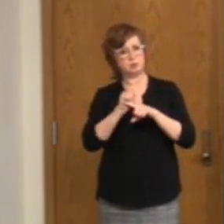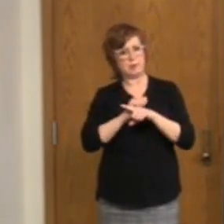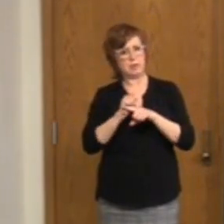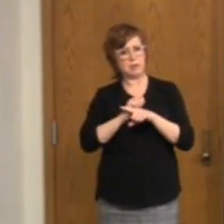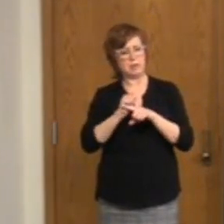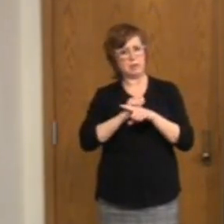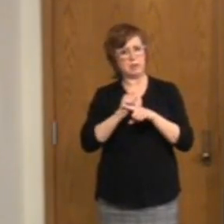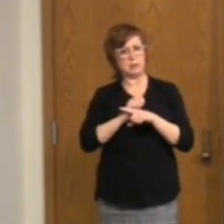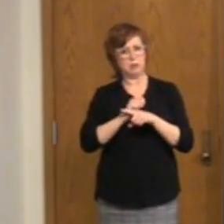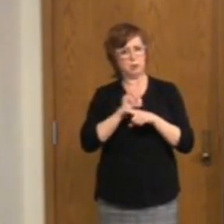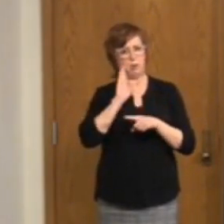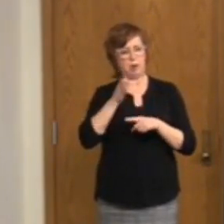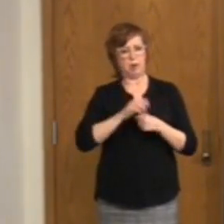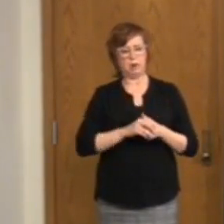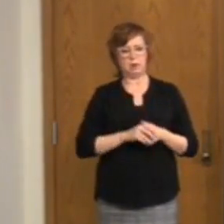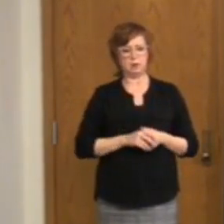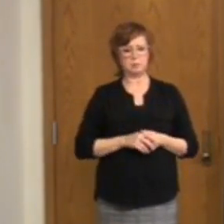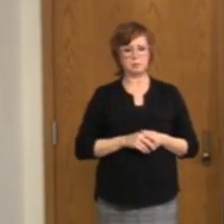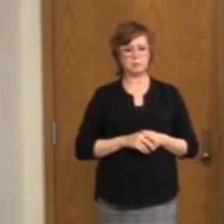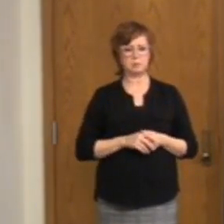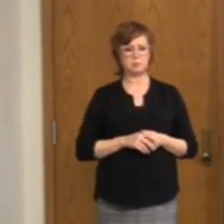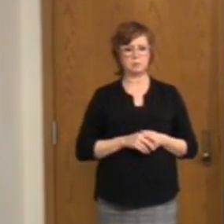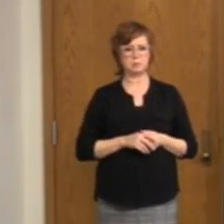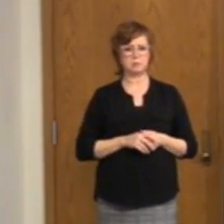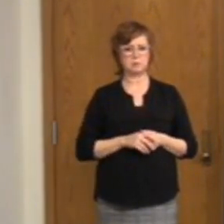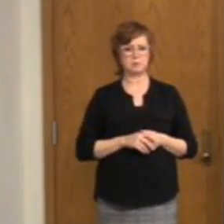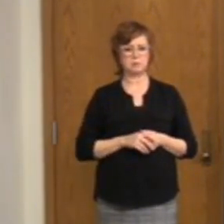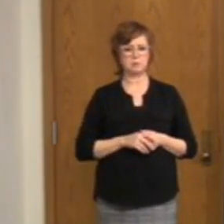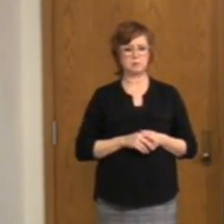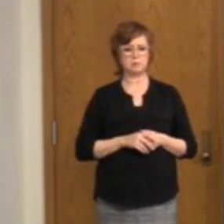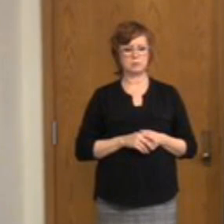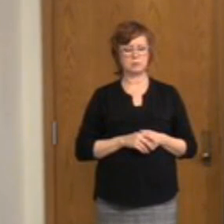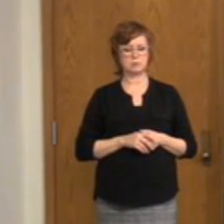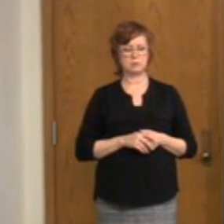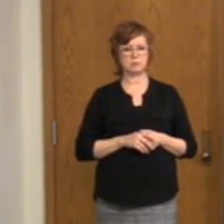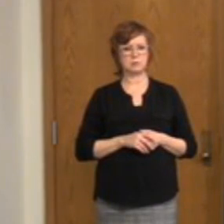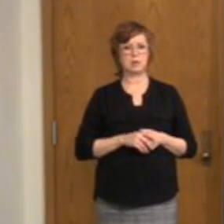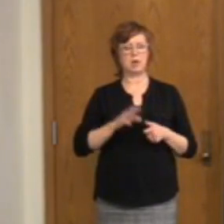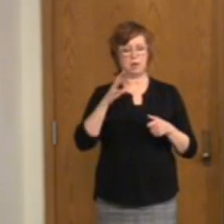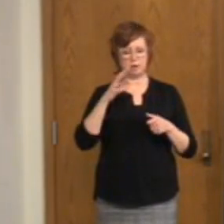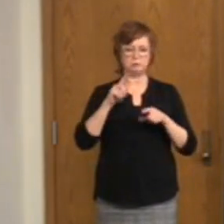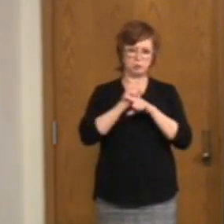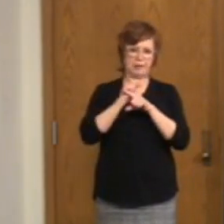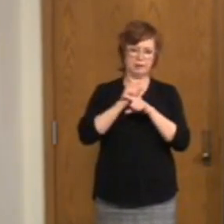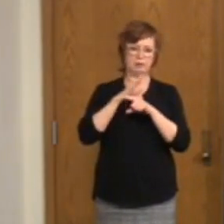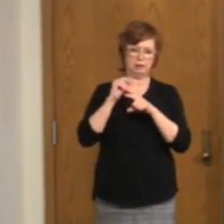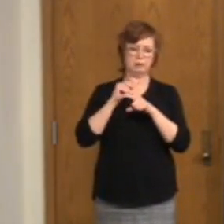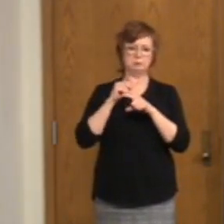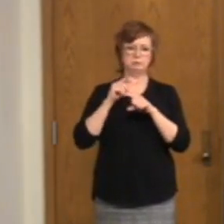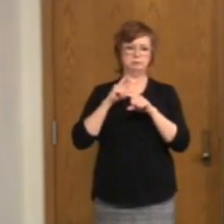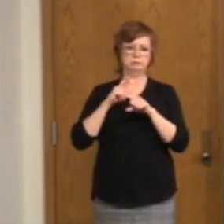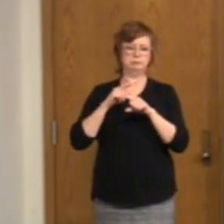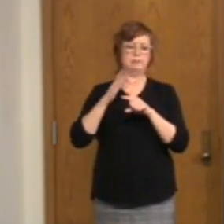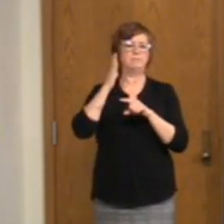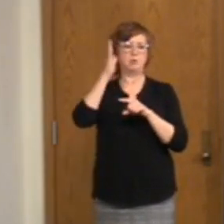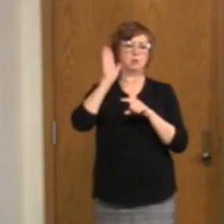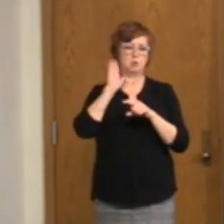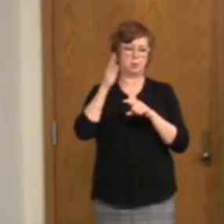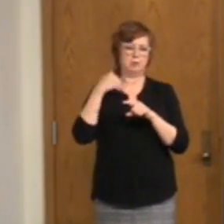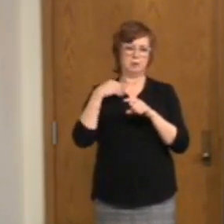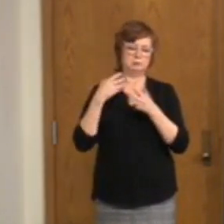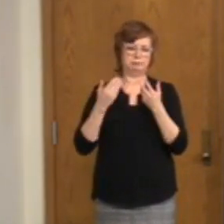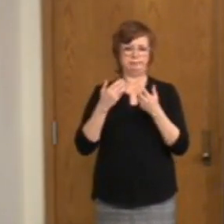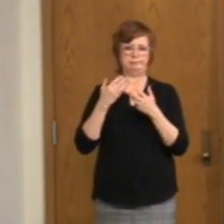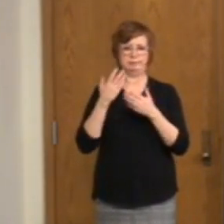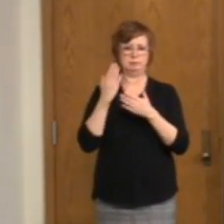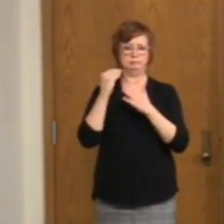or in future there'll be other provisions to have that testing done. But public health has right from last year, even